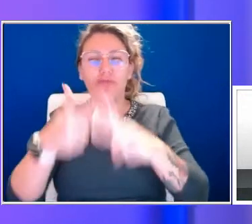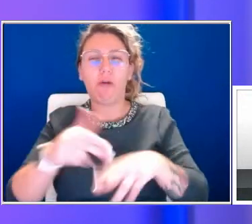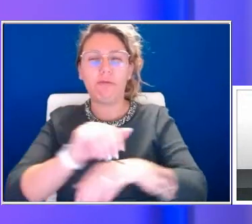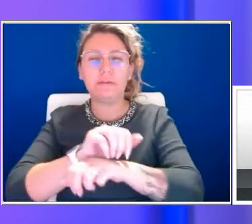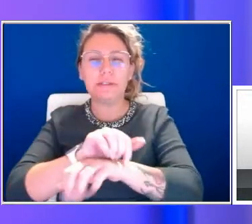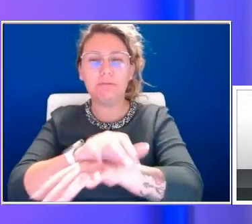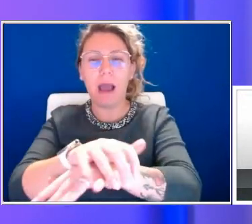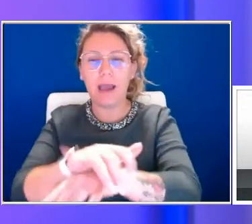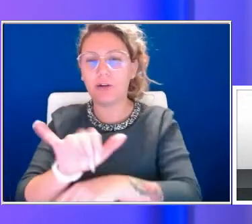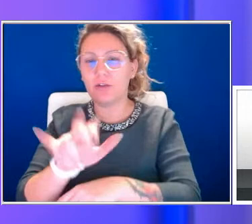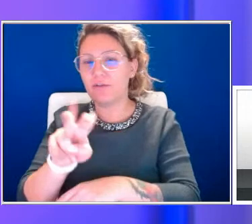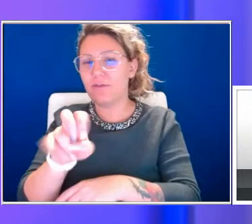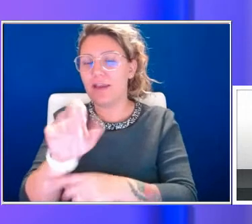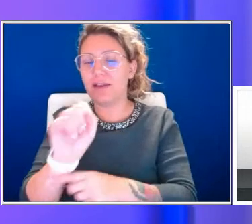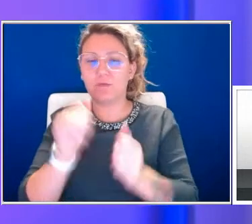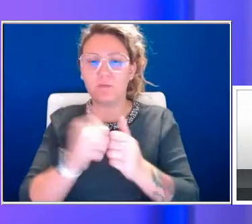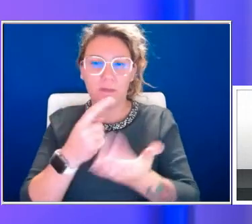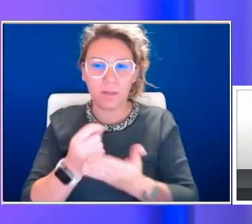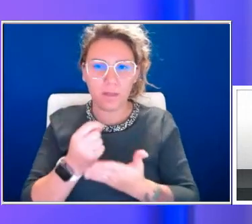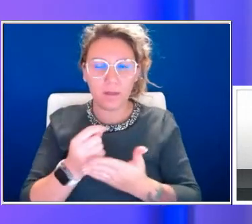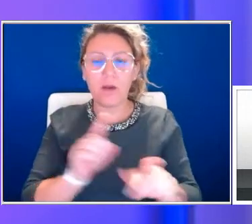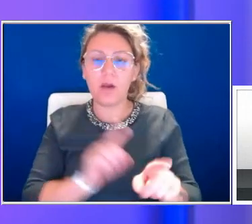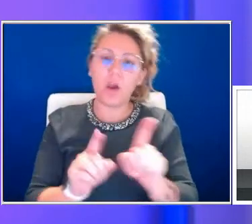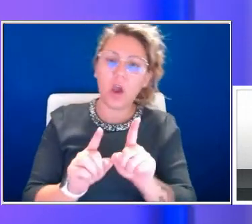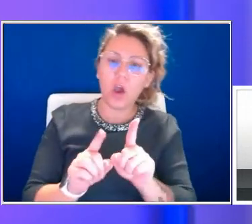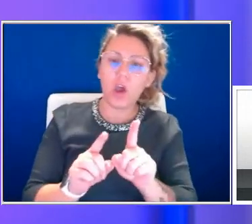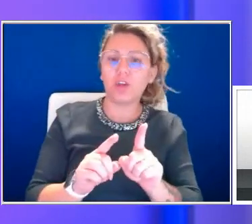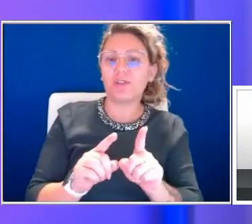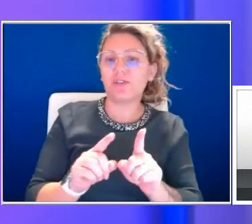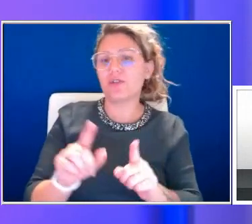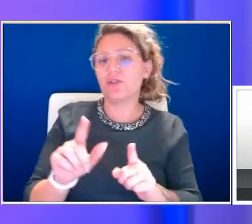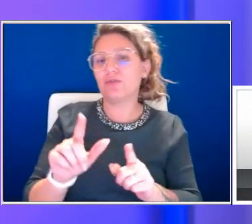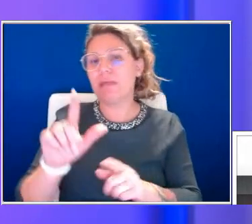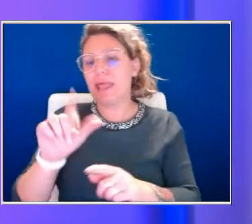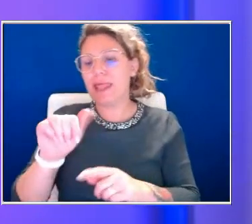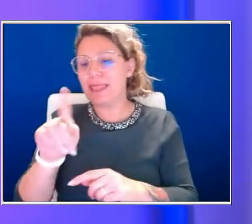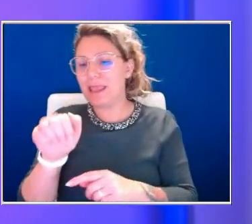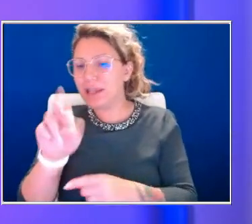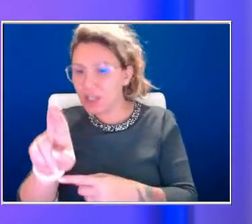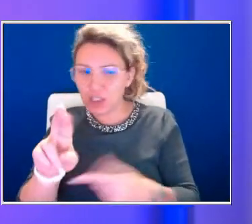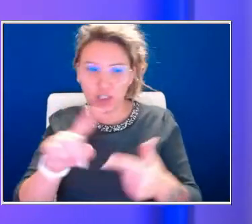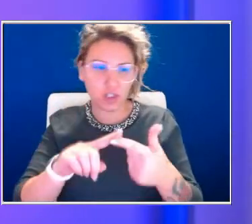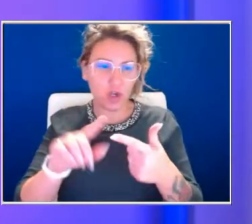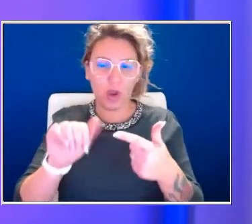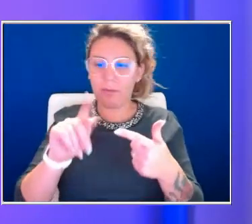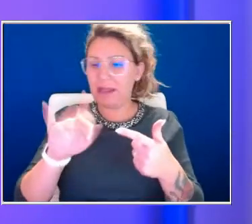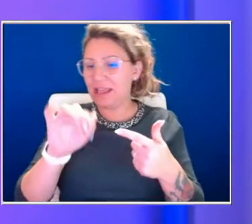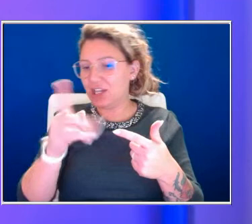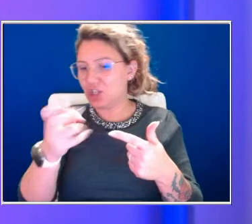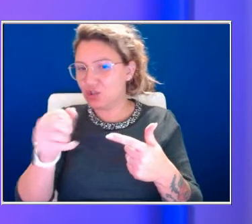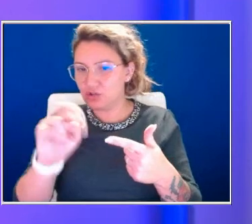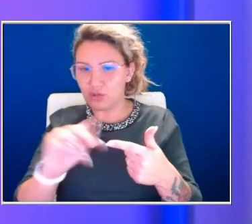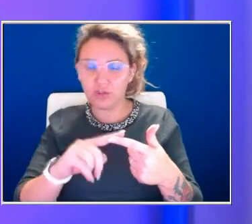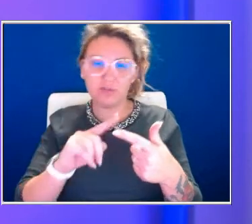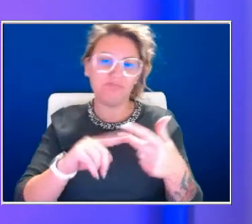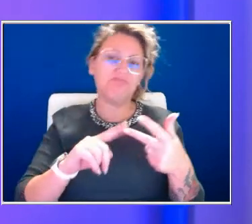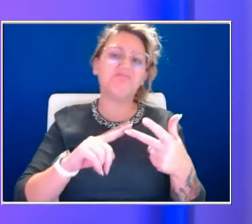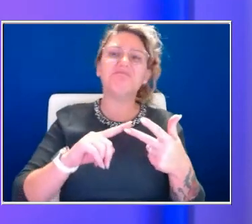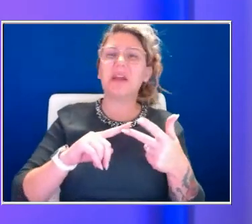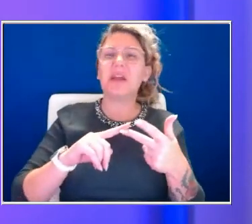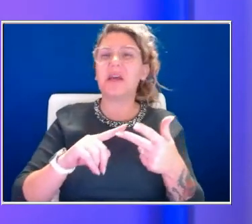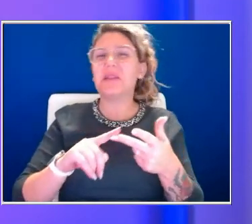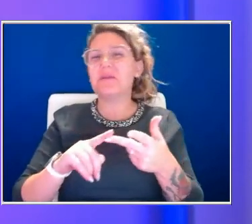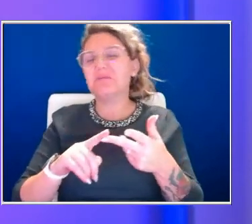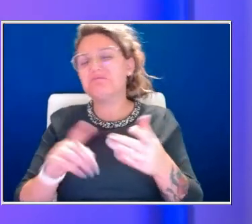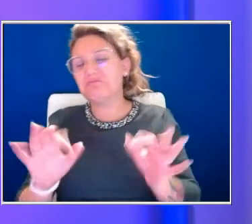also, treatments are laser ablations and also some minor surgical incisions that are